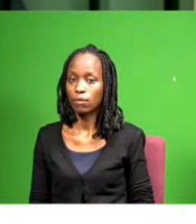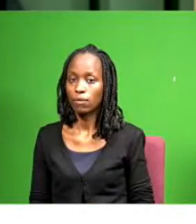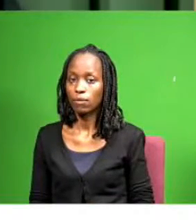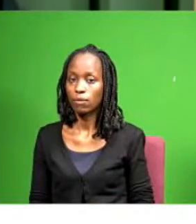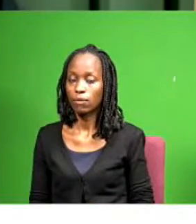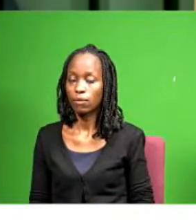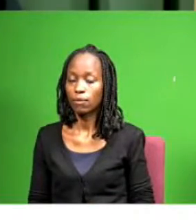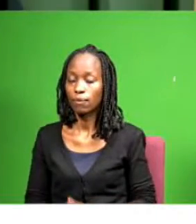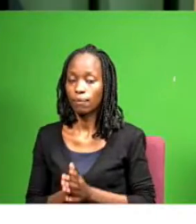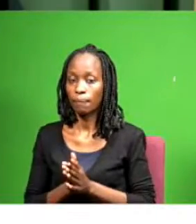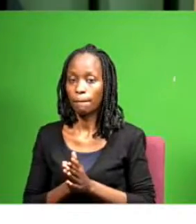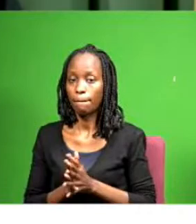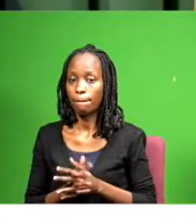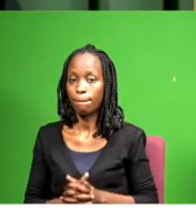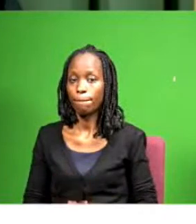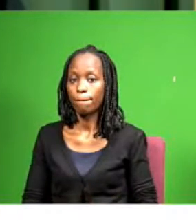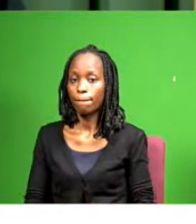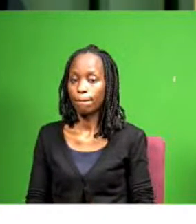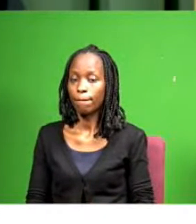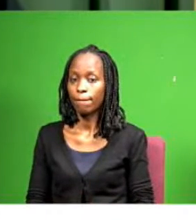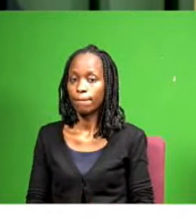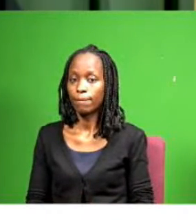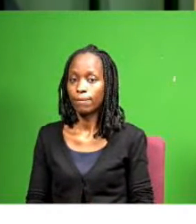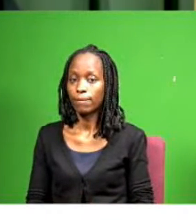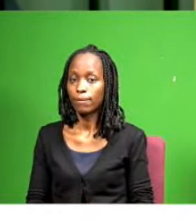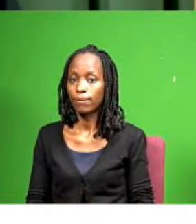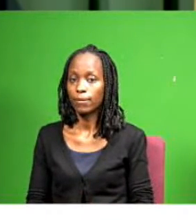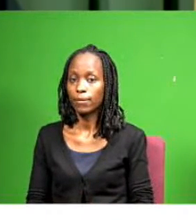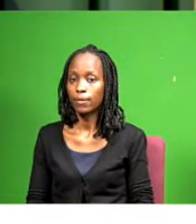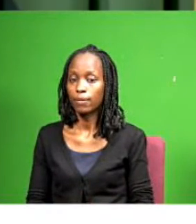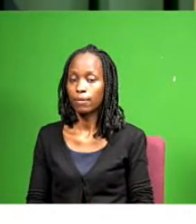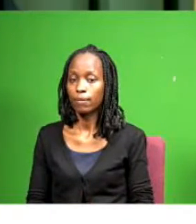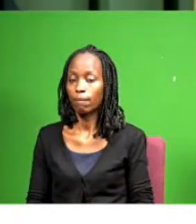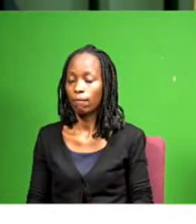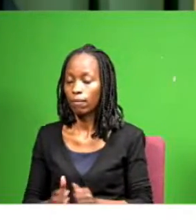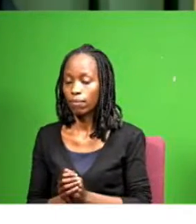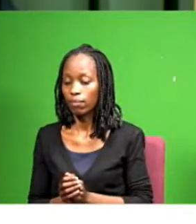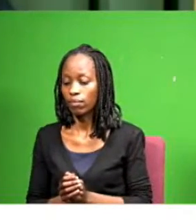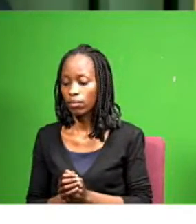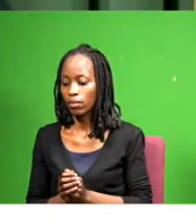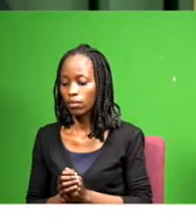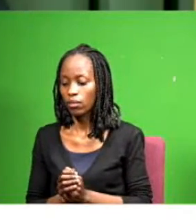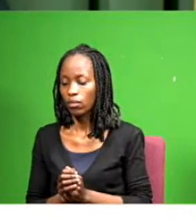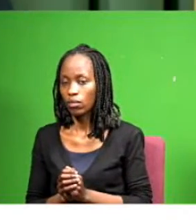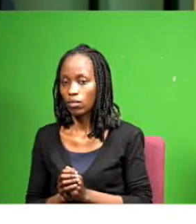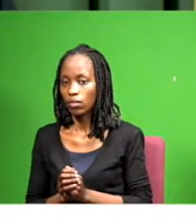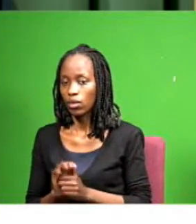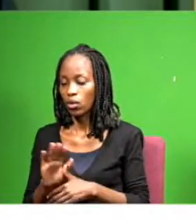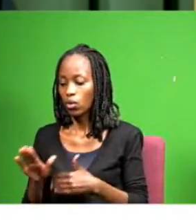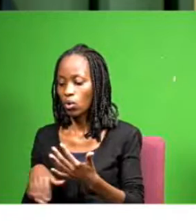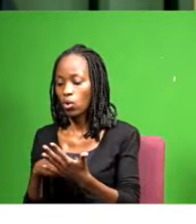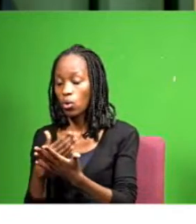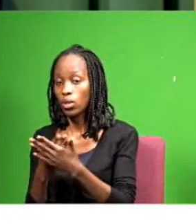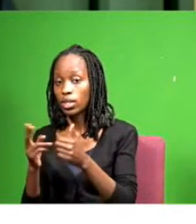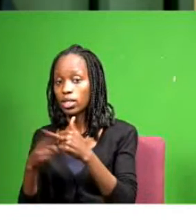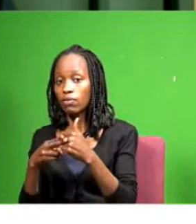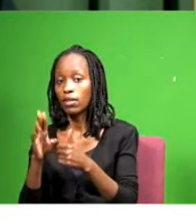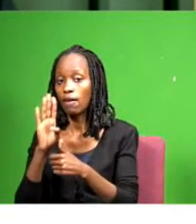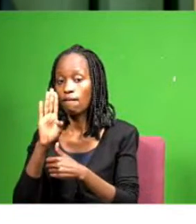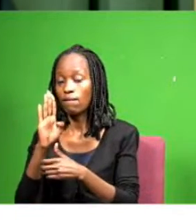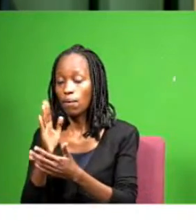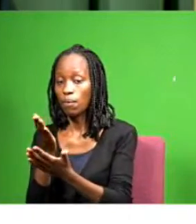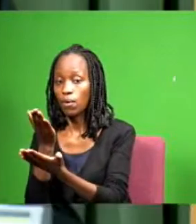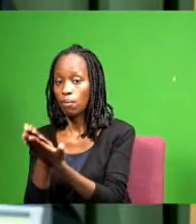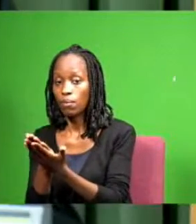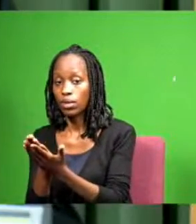In conclusion, on that issue, it is not all the 74 proposed amendments